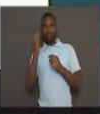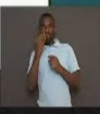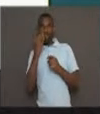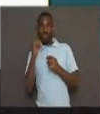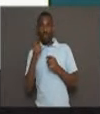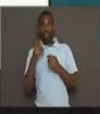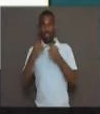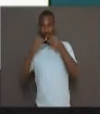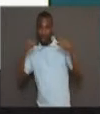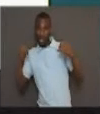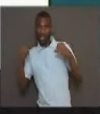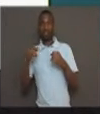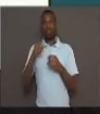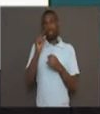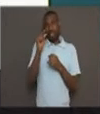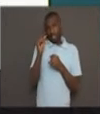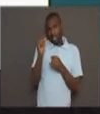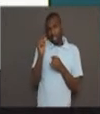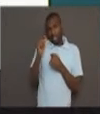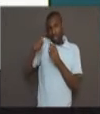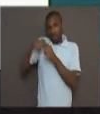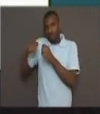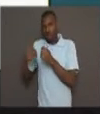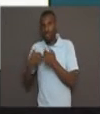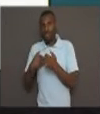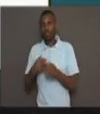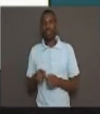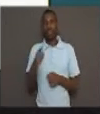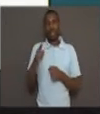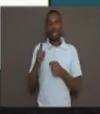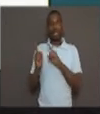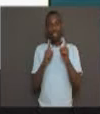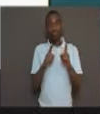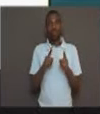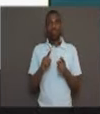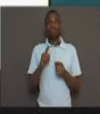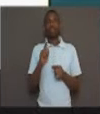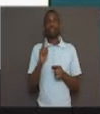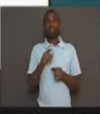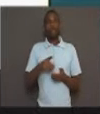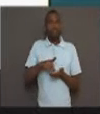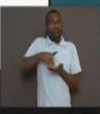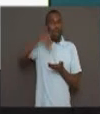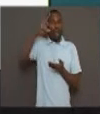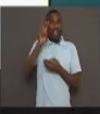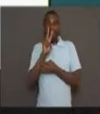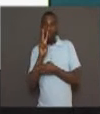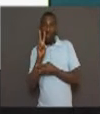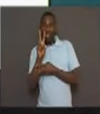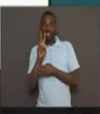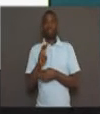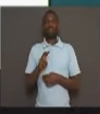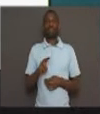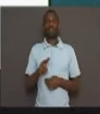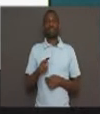with fewer loops. This allows it to convert a high voltage